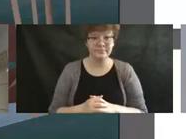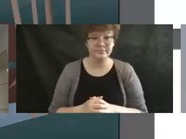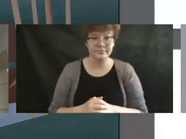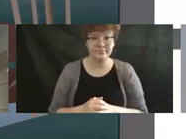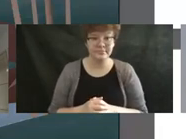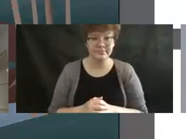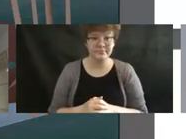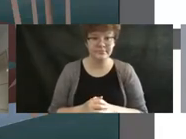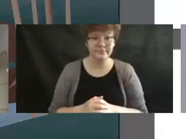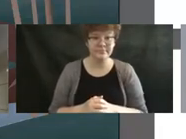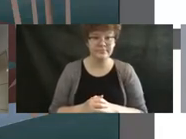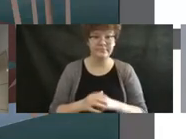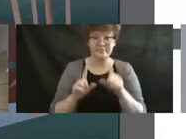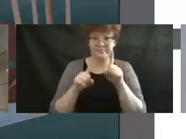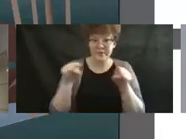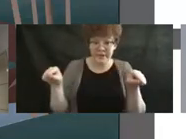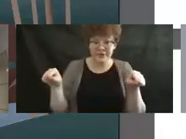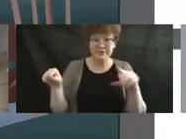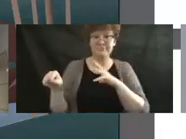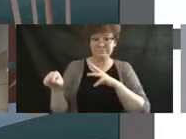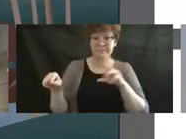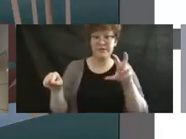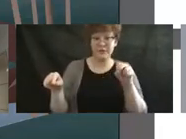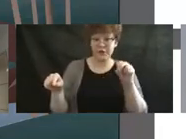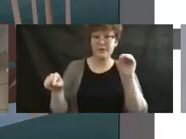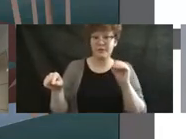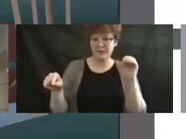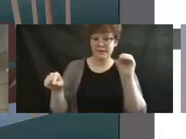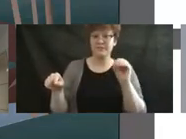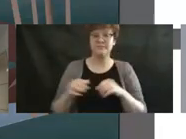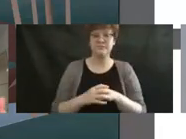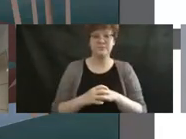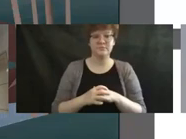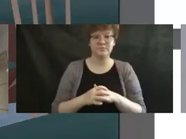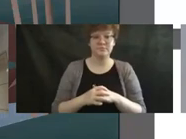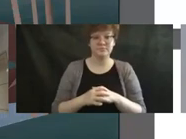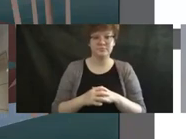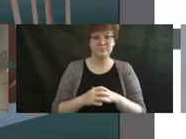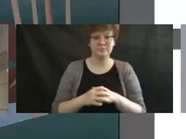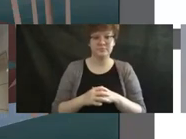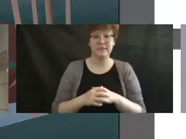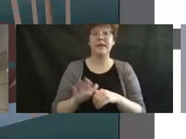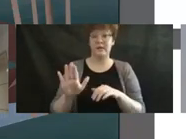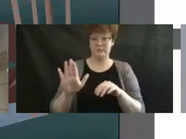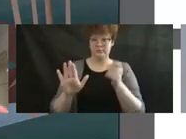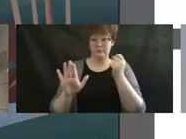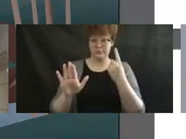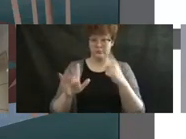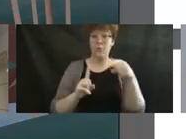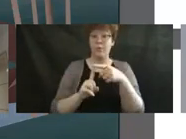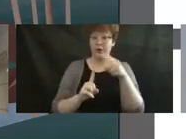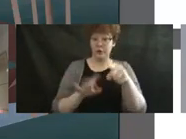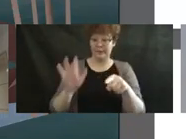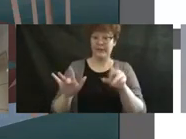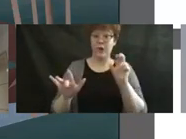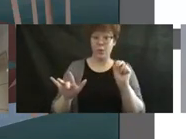And we'll leave pretty much everything else alone. And then what we can do is, as soon as you click OK, it's going to ask you,